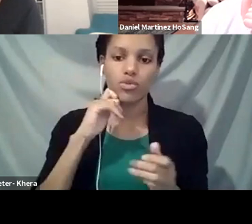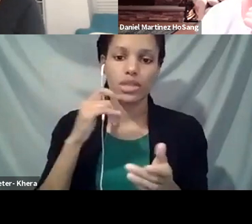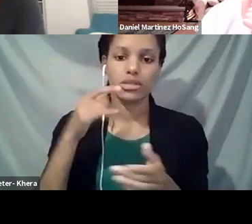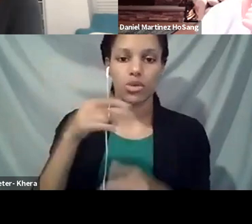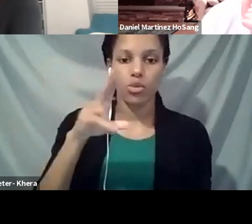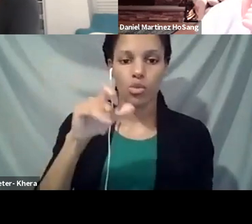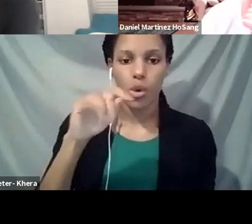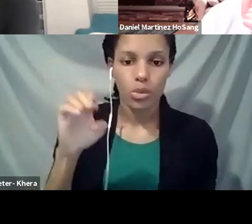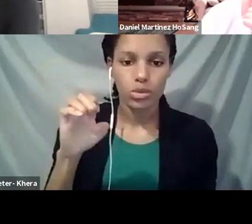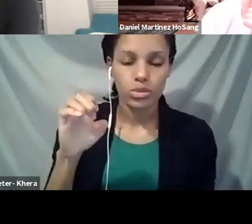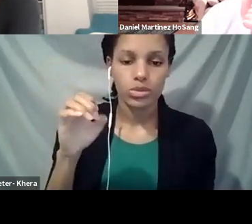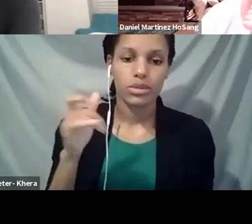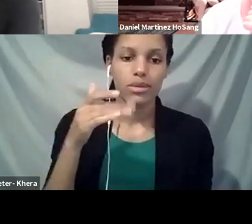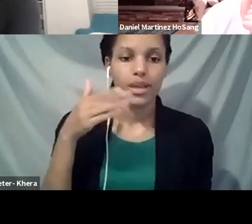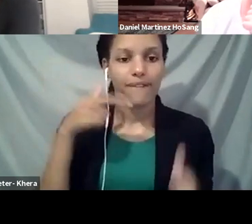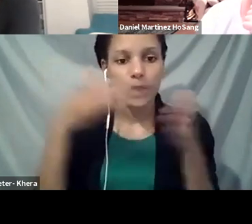a merit-based system.